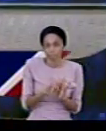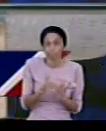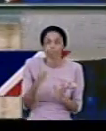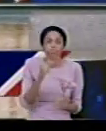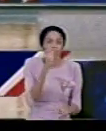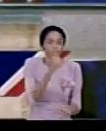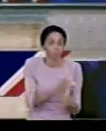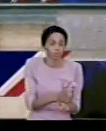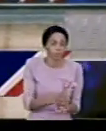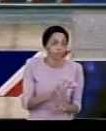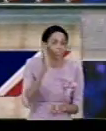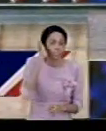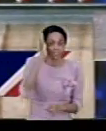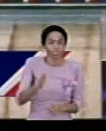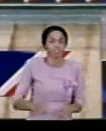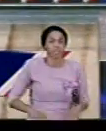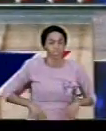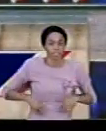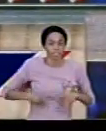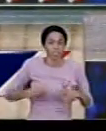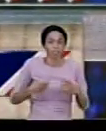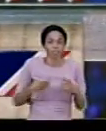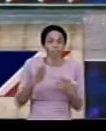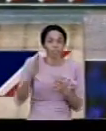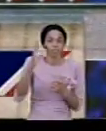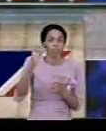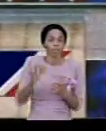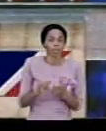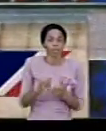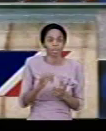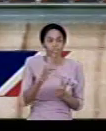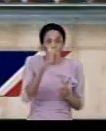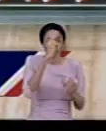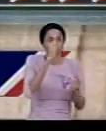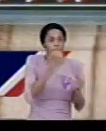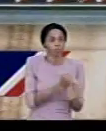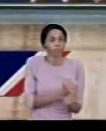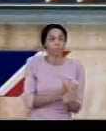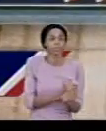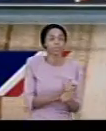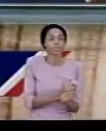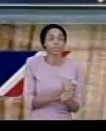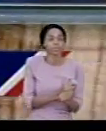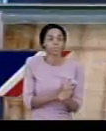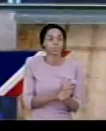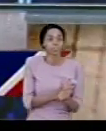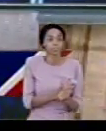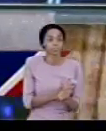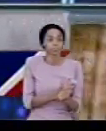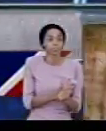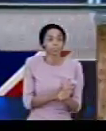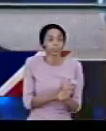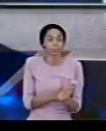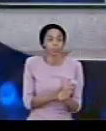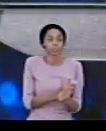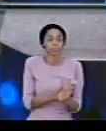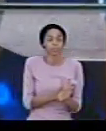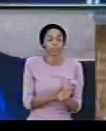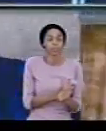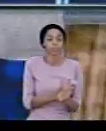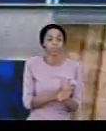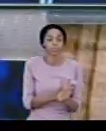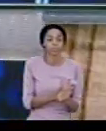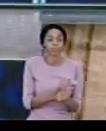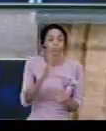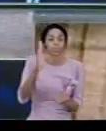just shall live by faith. No man is justified